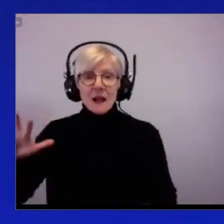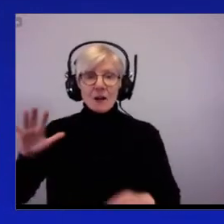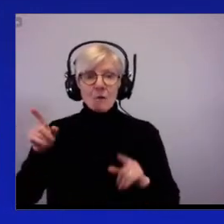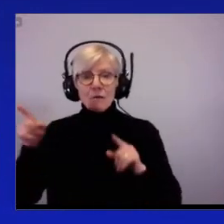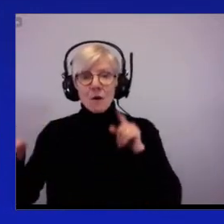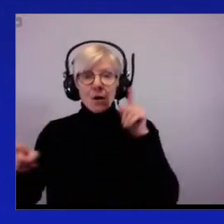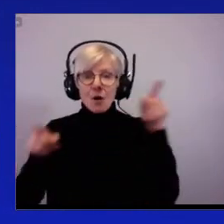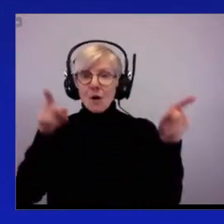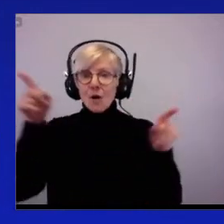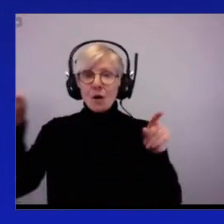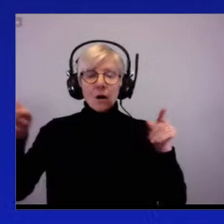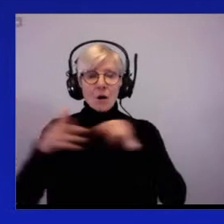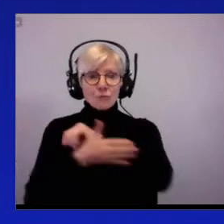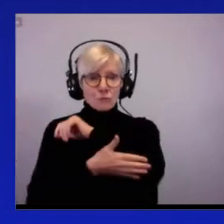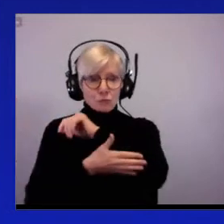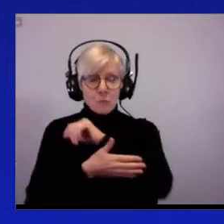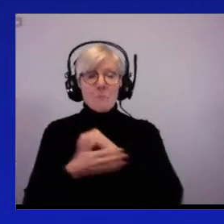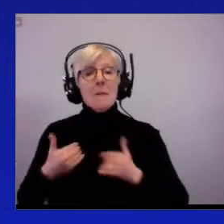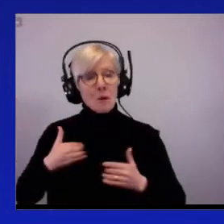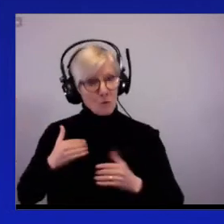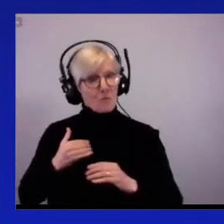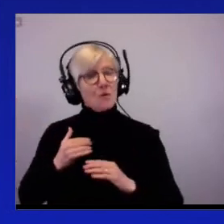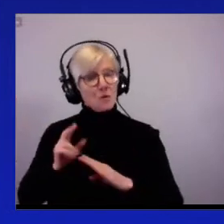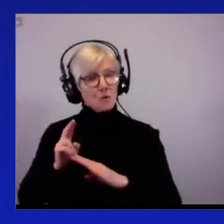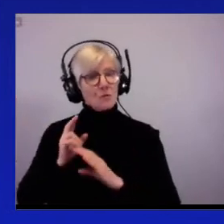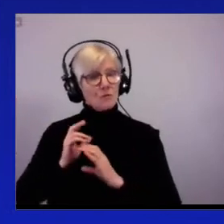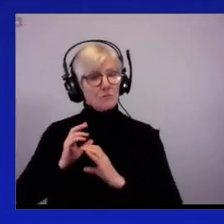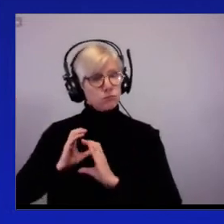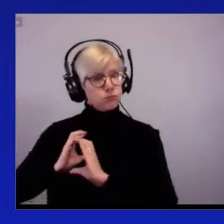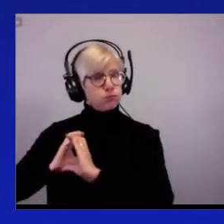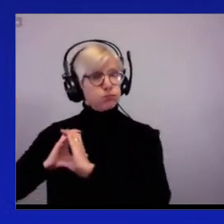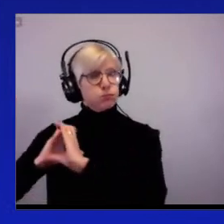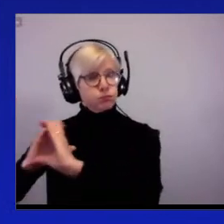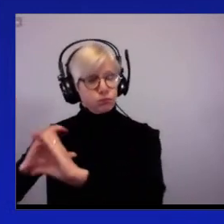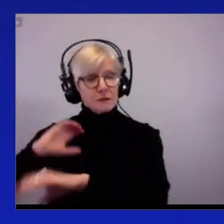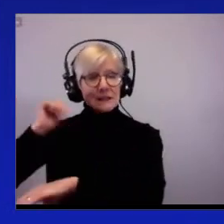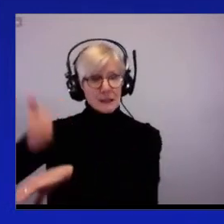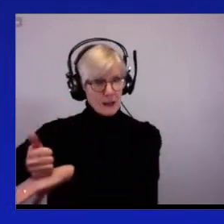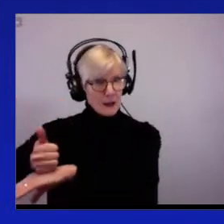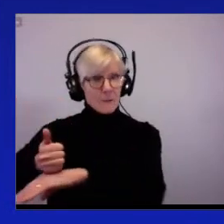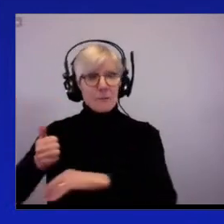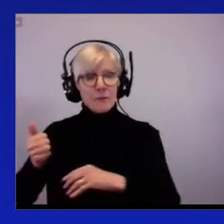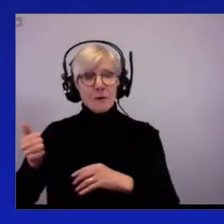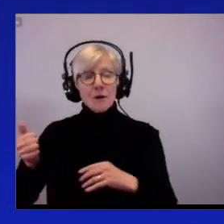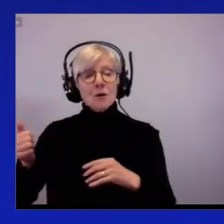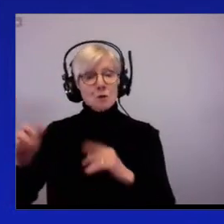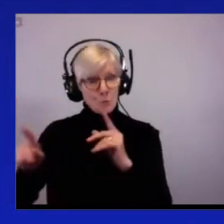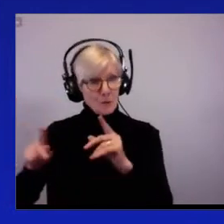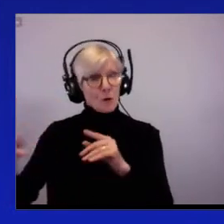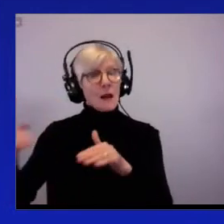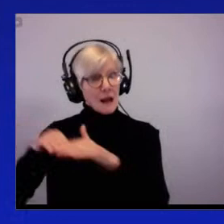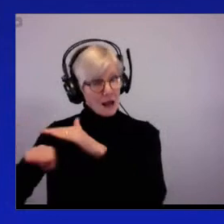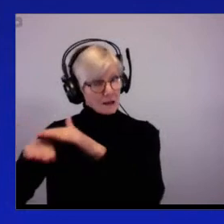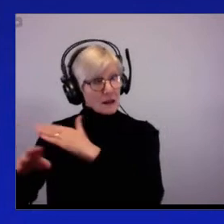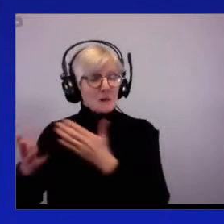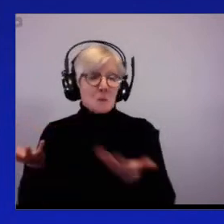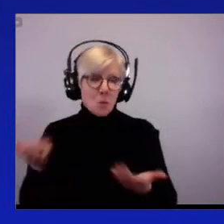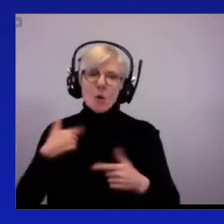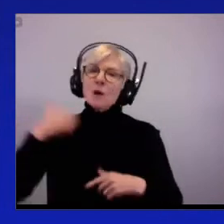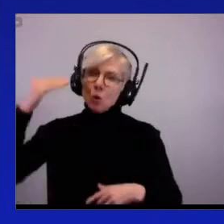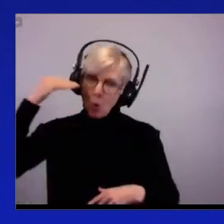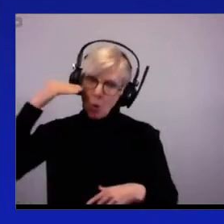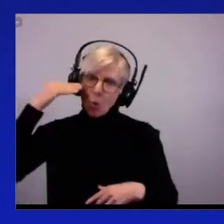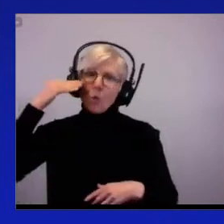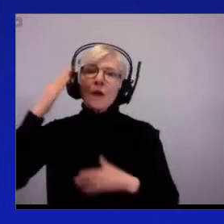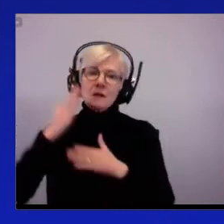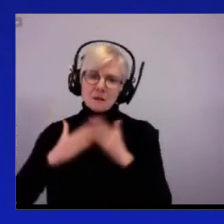communities will probably have some sort of mobile clinic that'll be set up. So we are aware of that challenge, and we're looking at